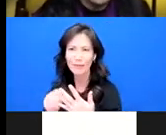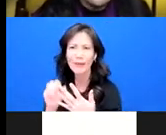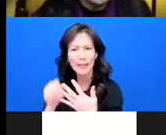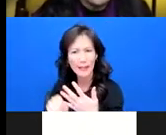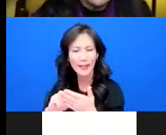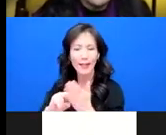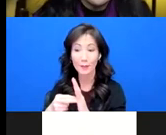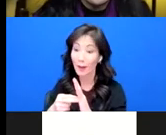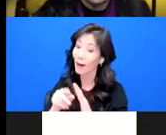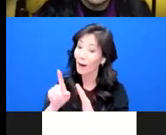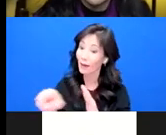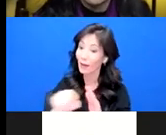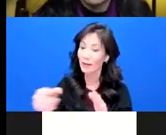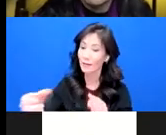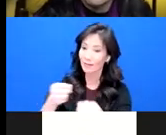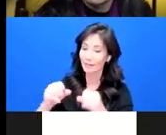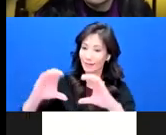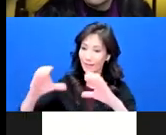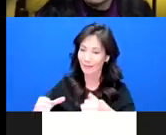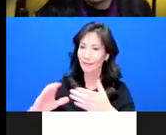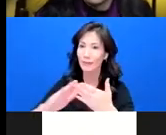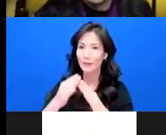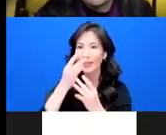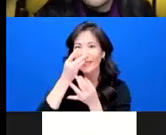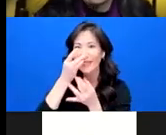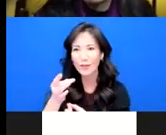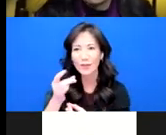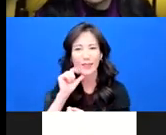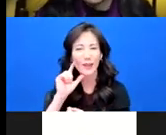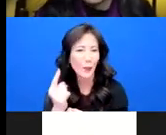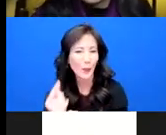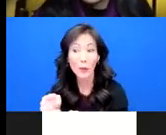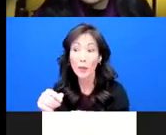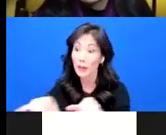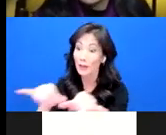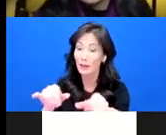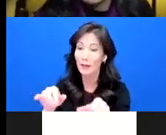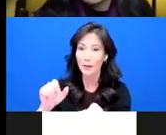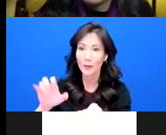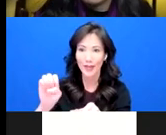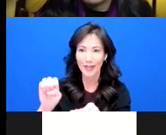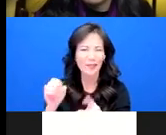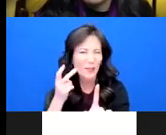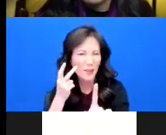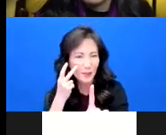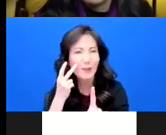community together and how they can give testimony for this board. So go to the next slide, please.